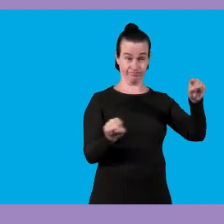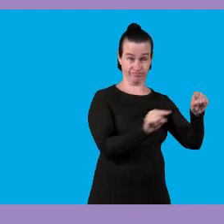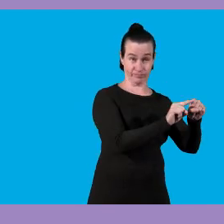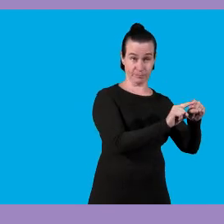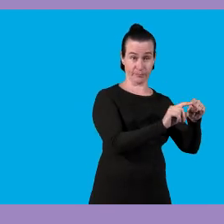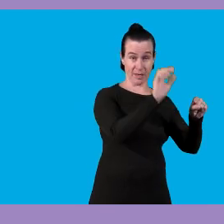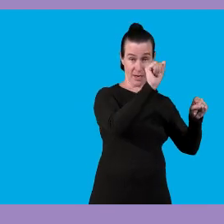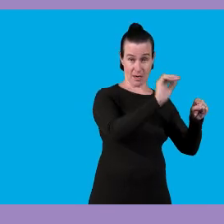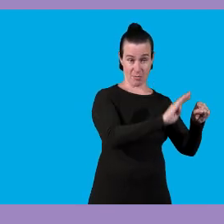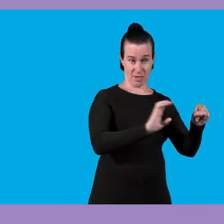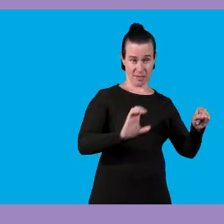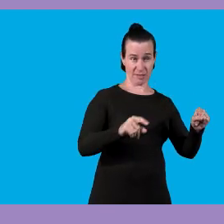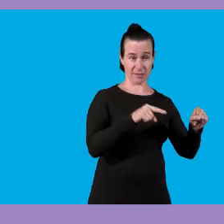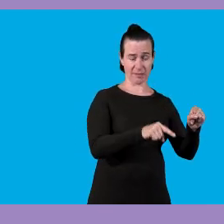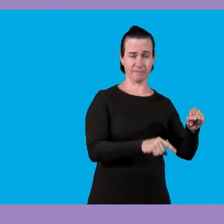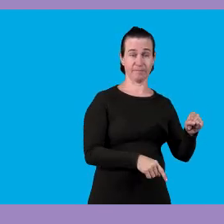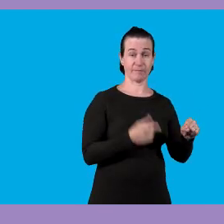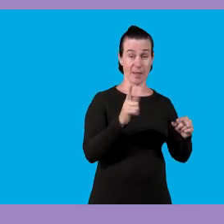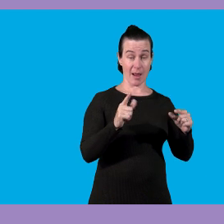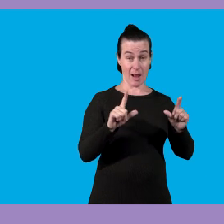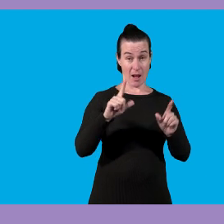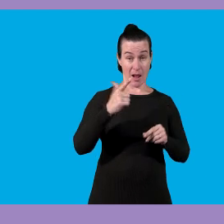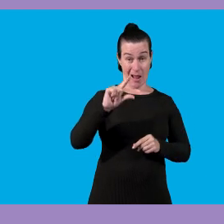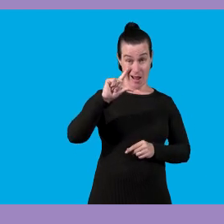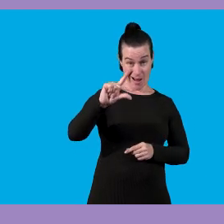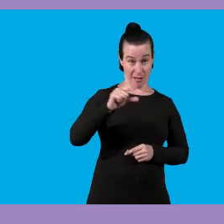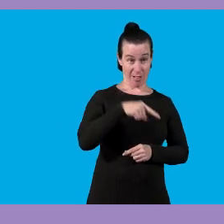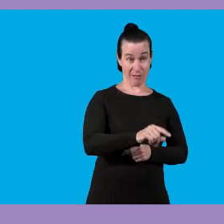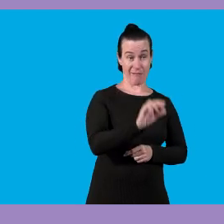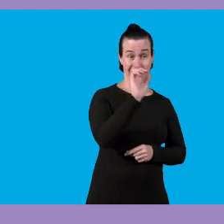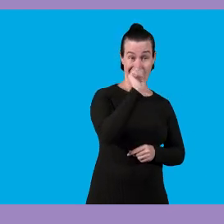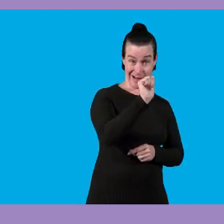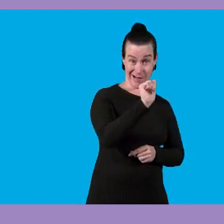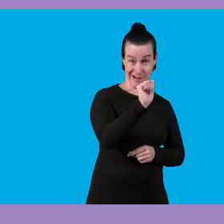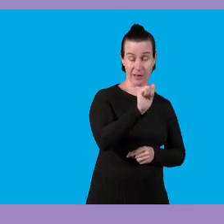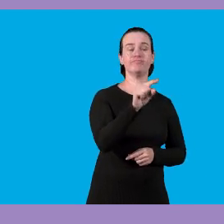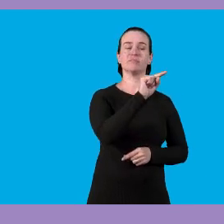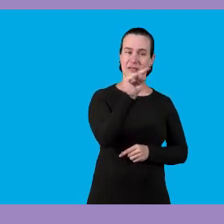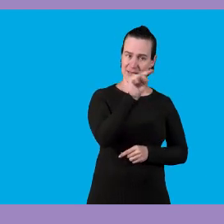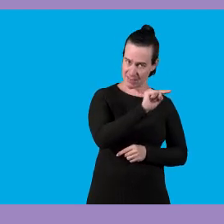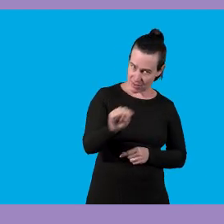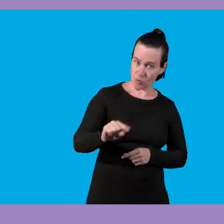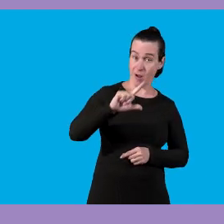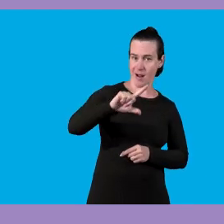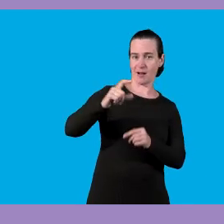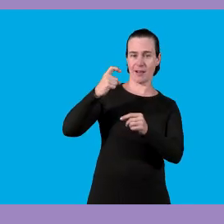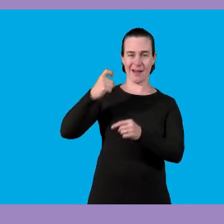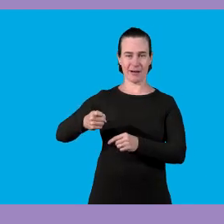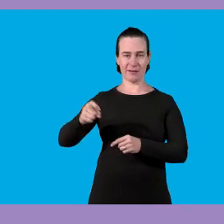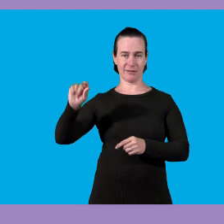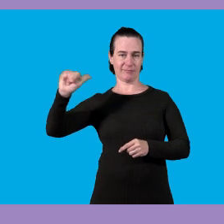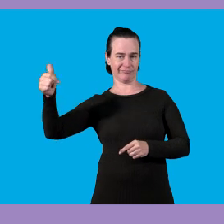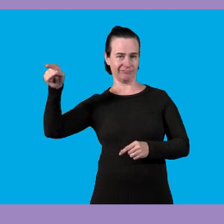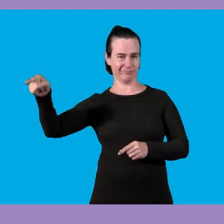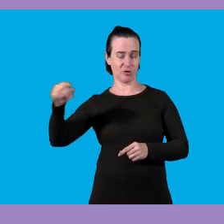to angle X. And we have a double marking there and a double marking on angle X.